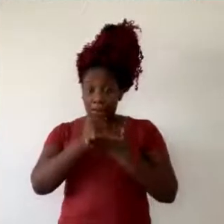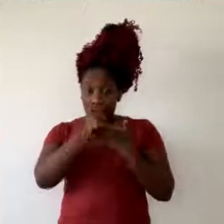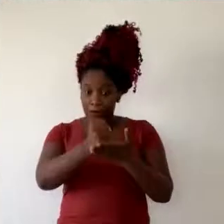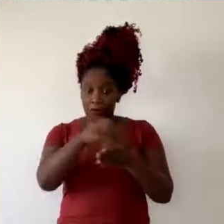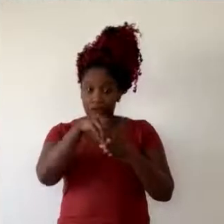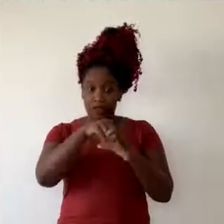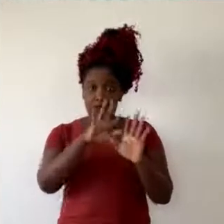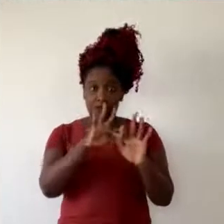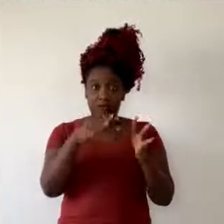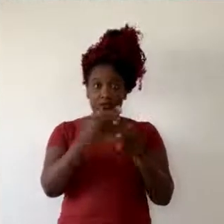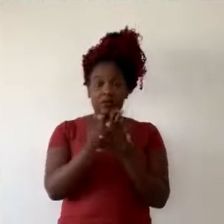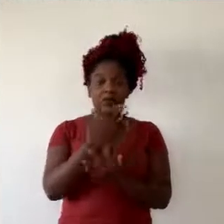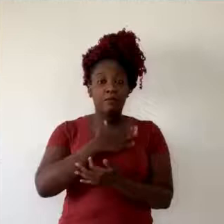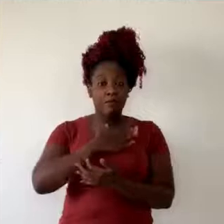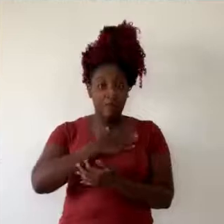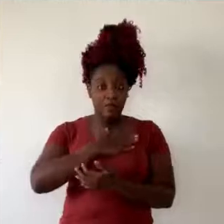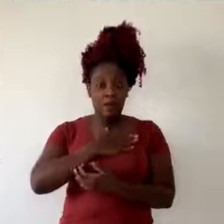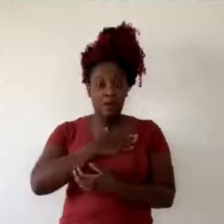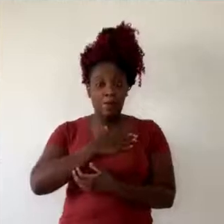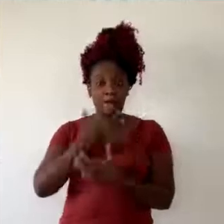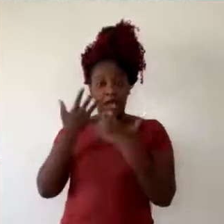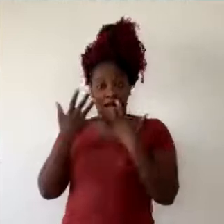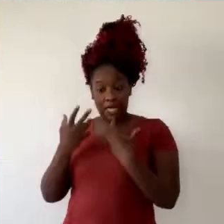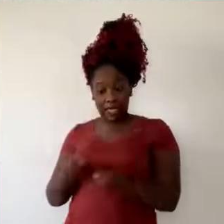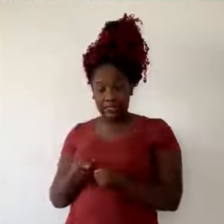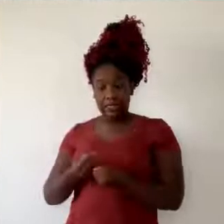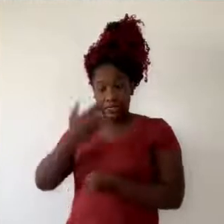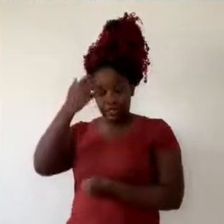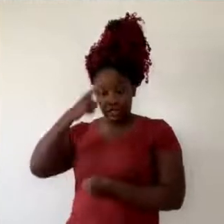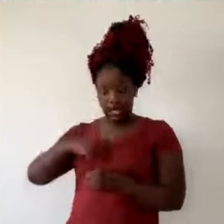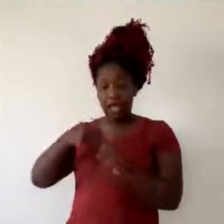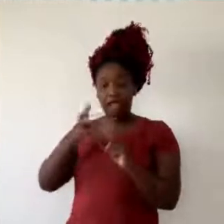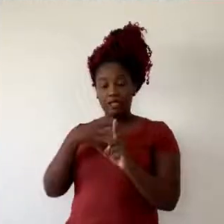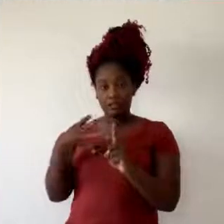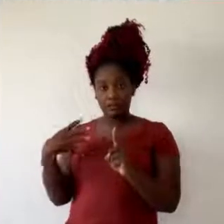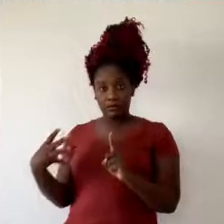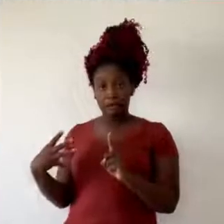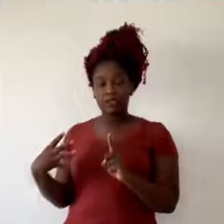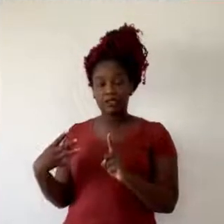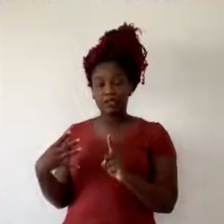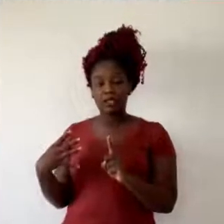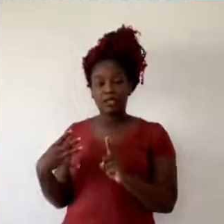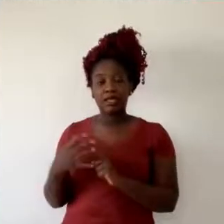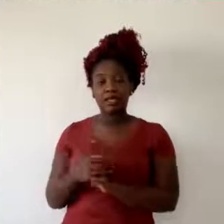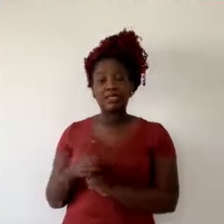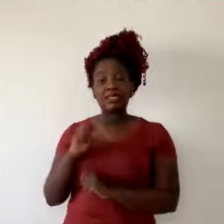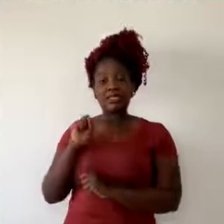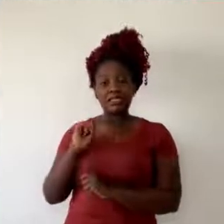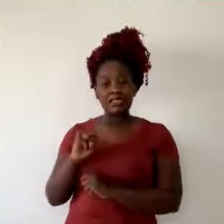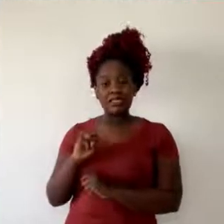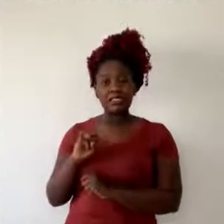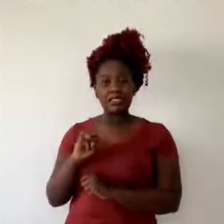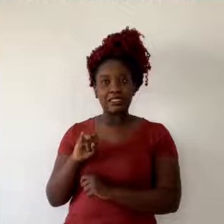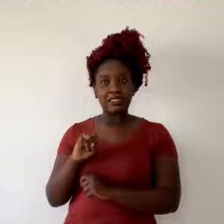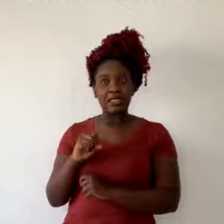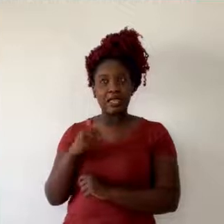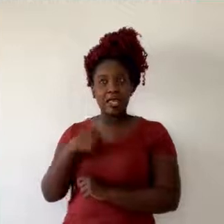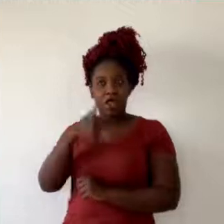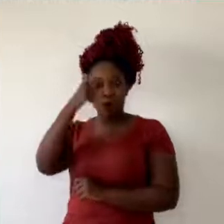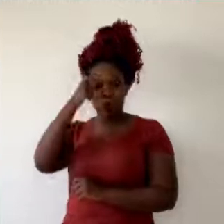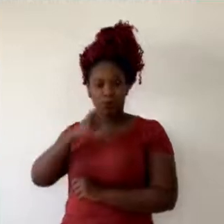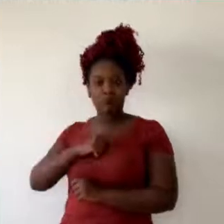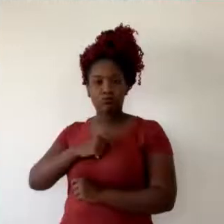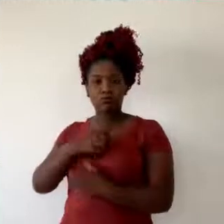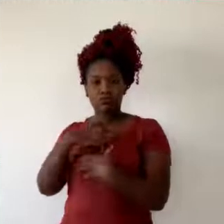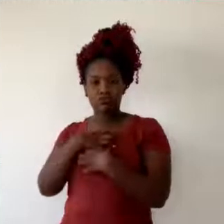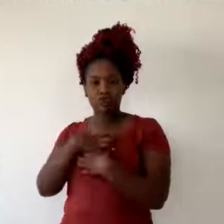to have support in my family in order to be accepted the way I am, to be who I am, and if I